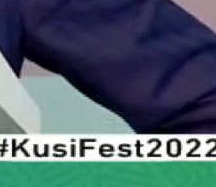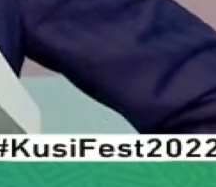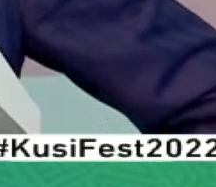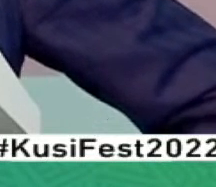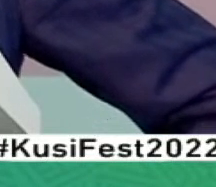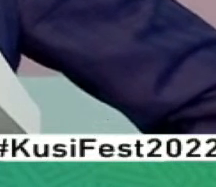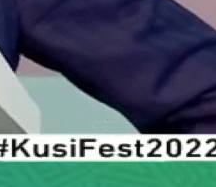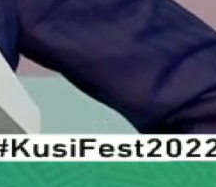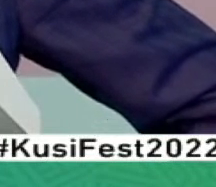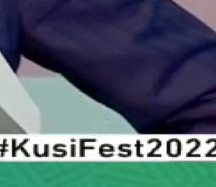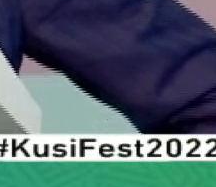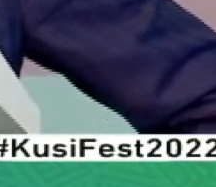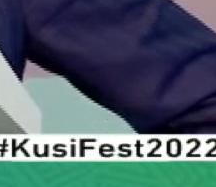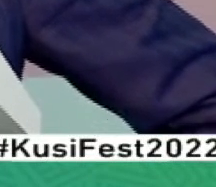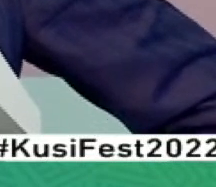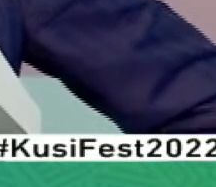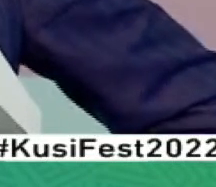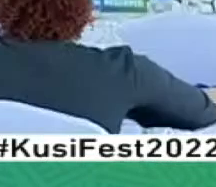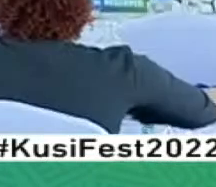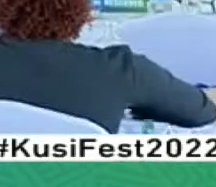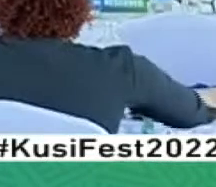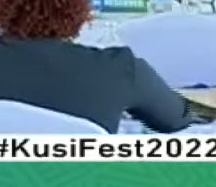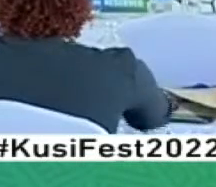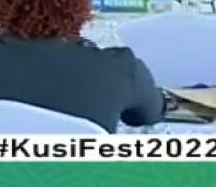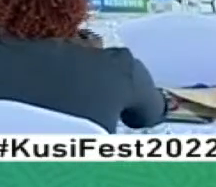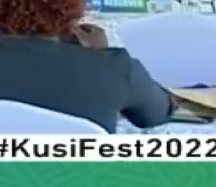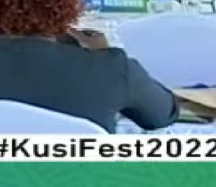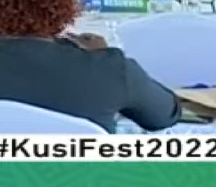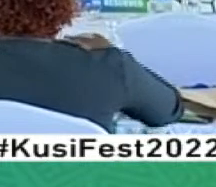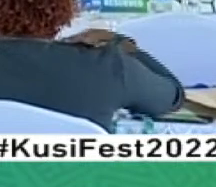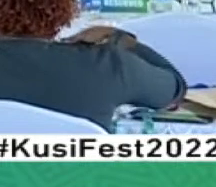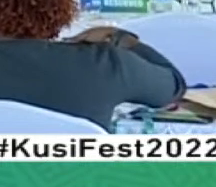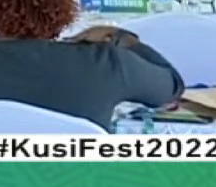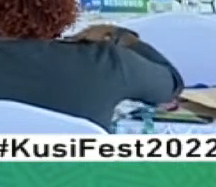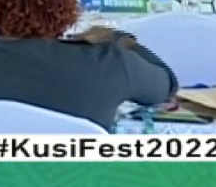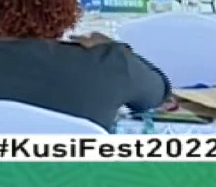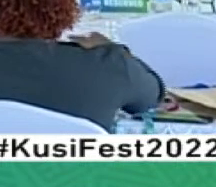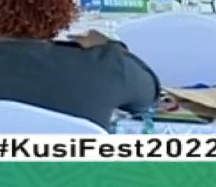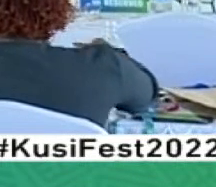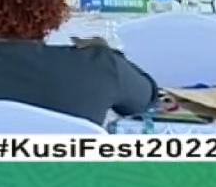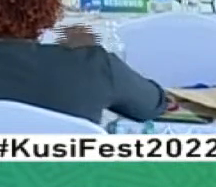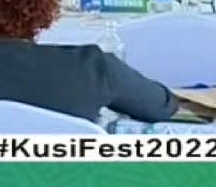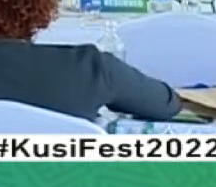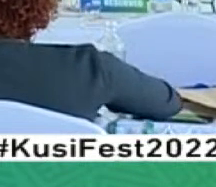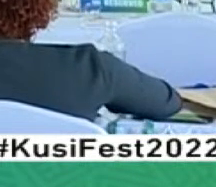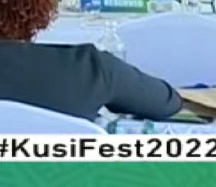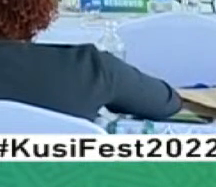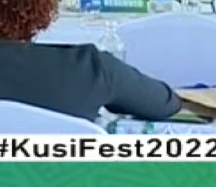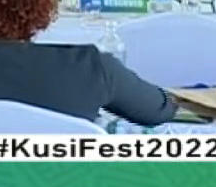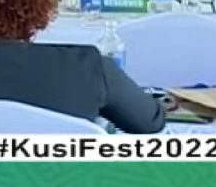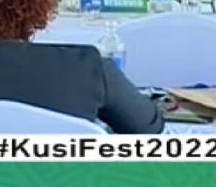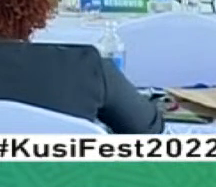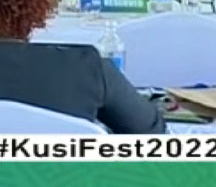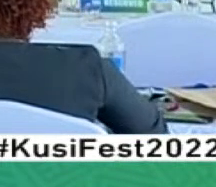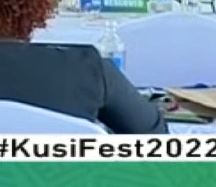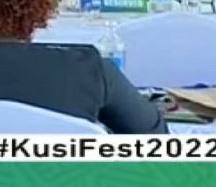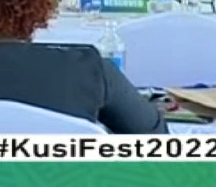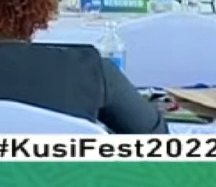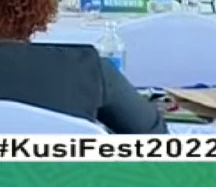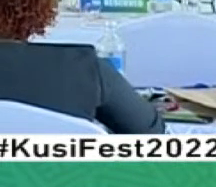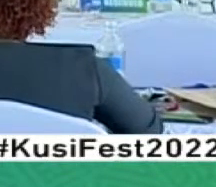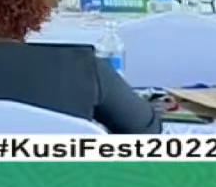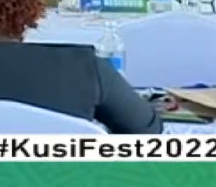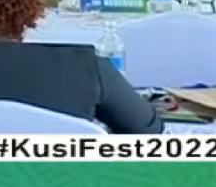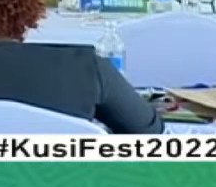presence of the Honorable Cabinet Secretary for Ministry of Environment and Forestry,